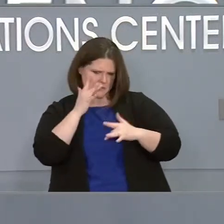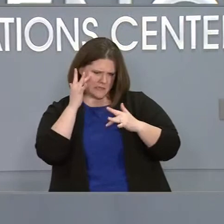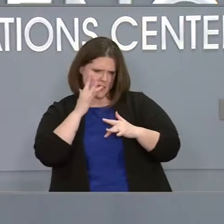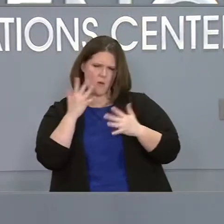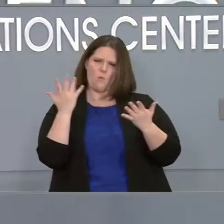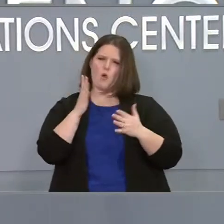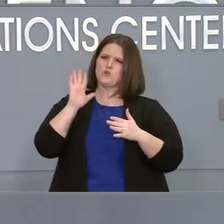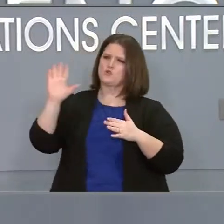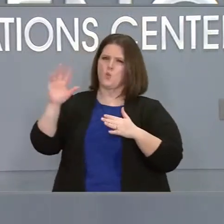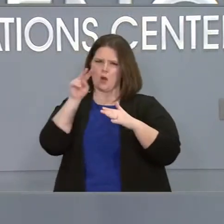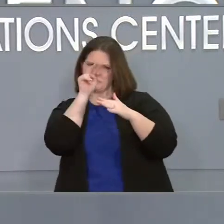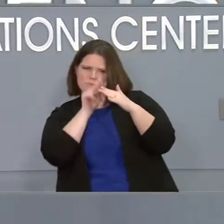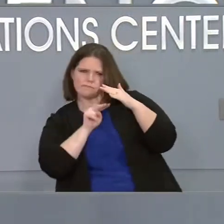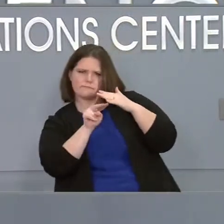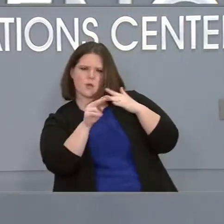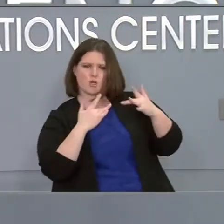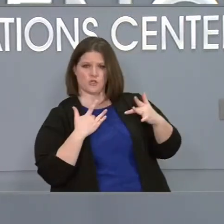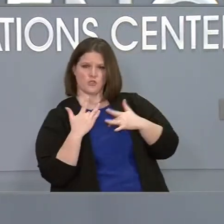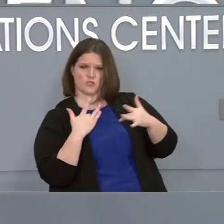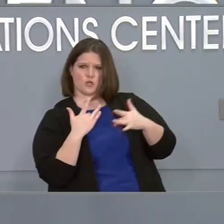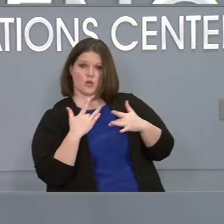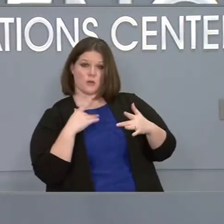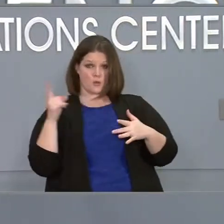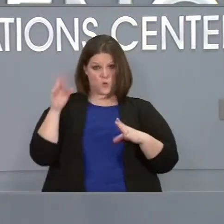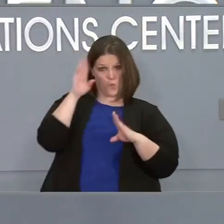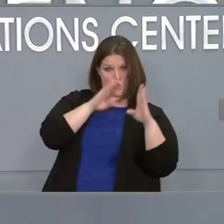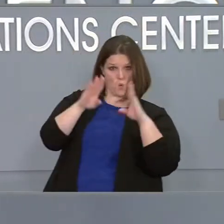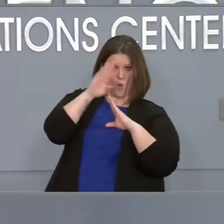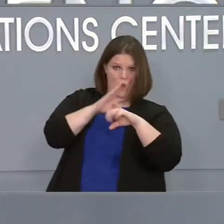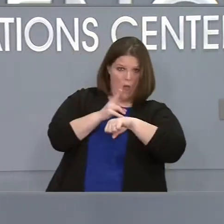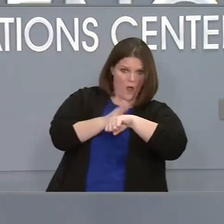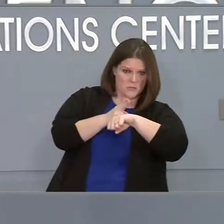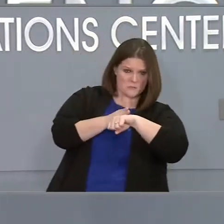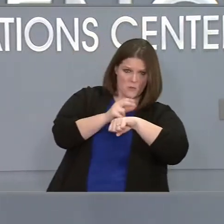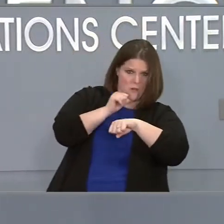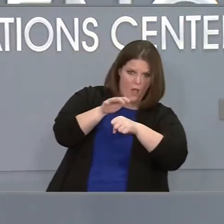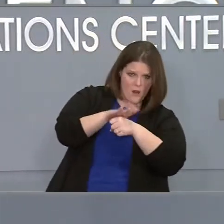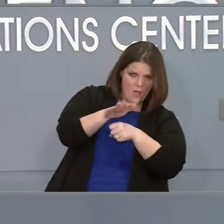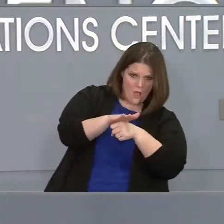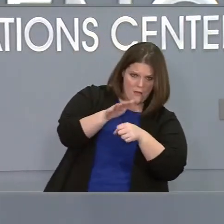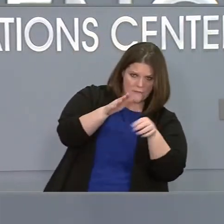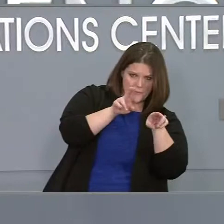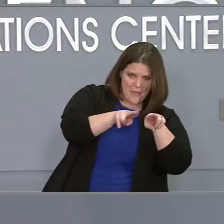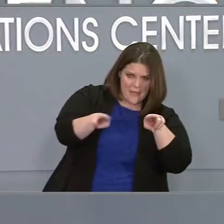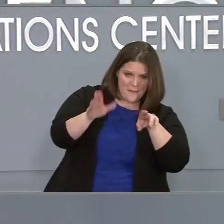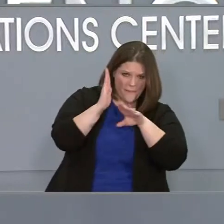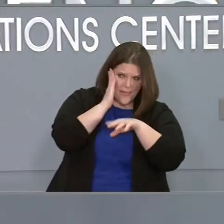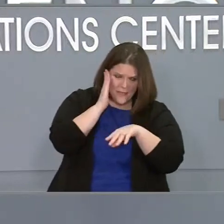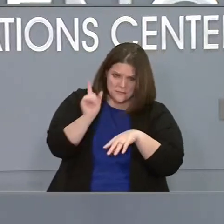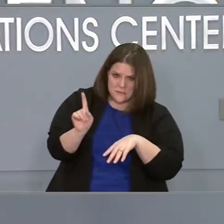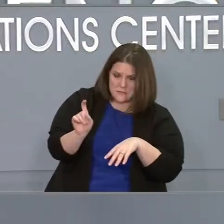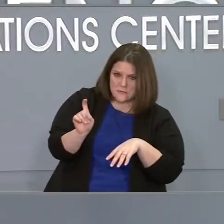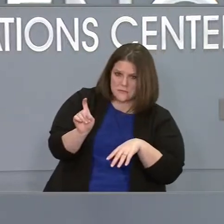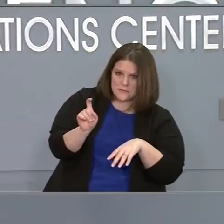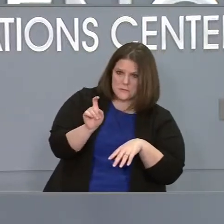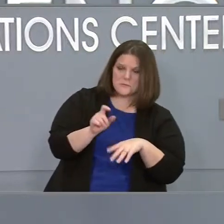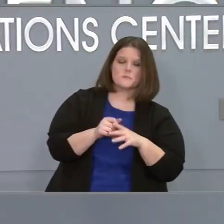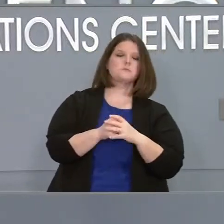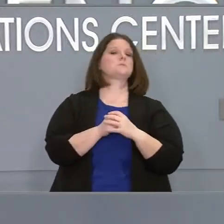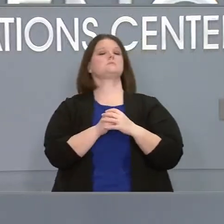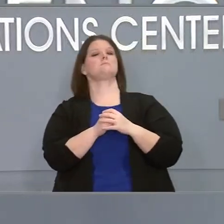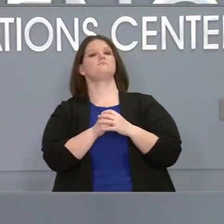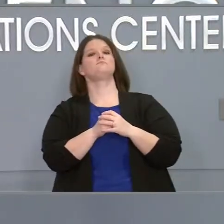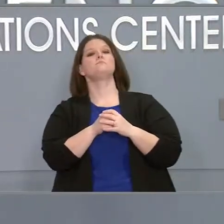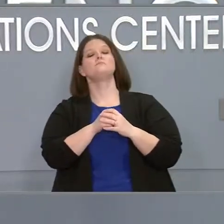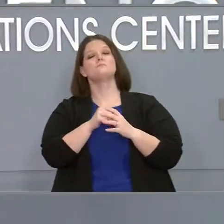you worry more? Do you worry any more about hospital capacity? Well, Rose, first, thank you for the question.